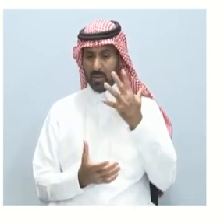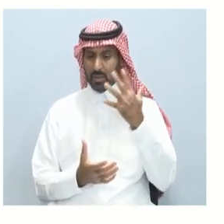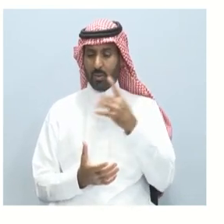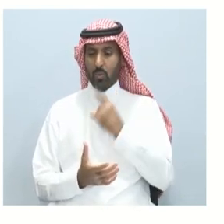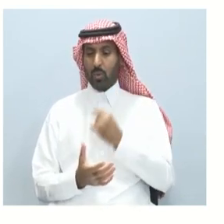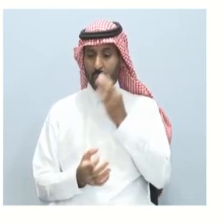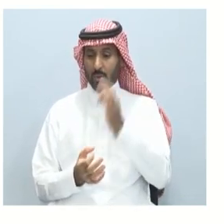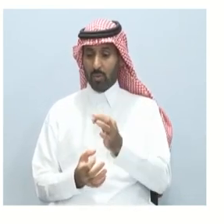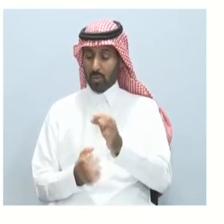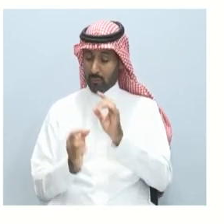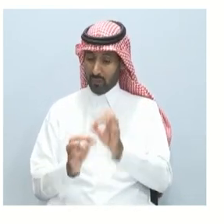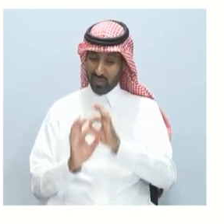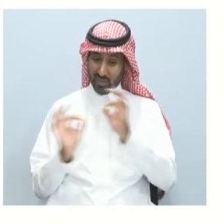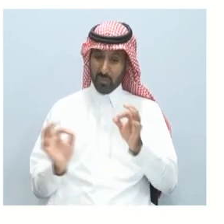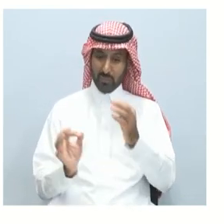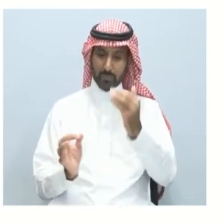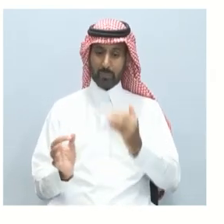wanted everything to be perfect,